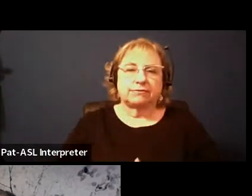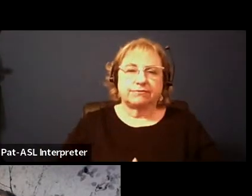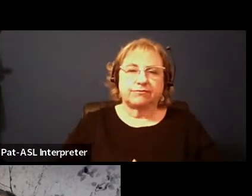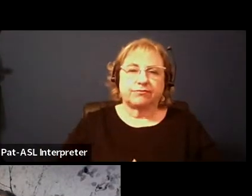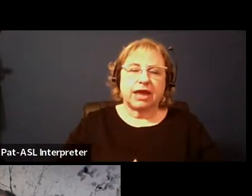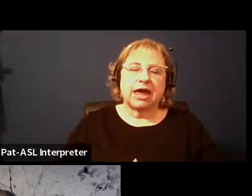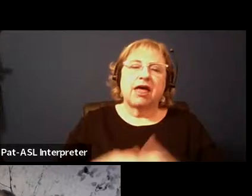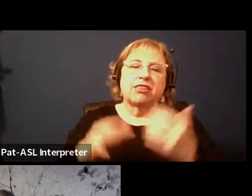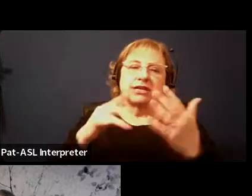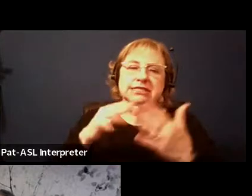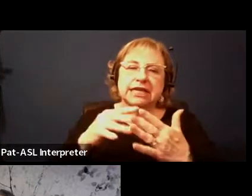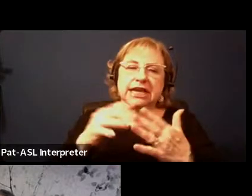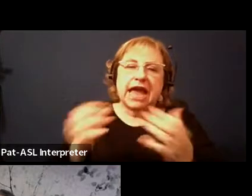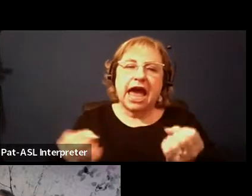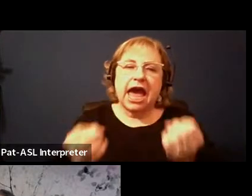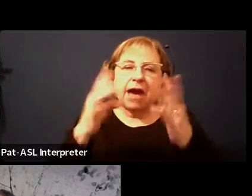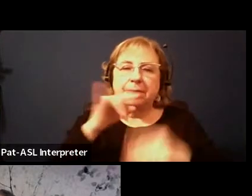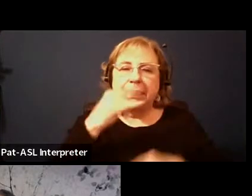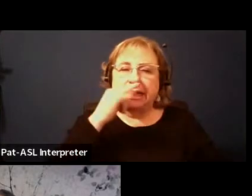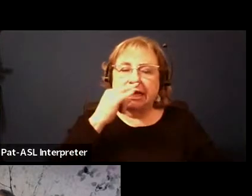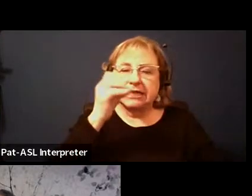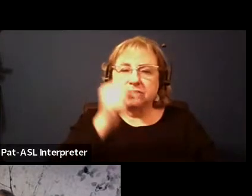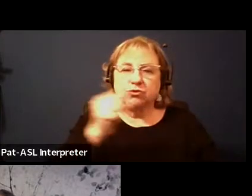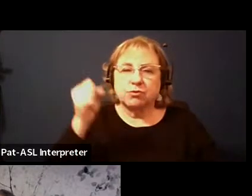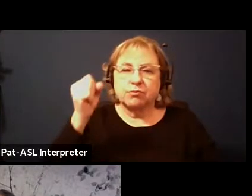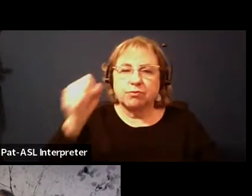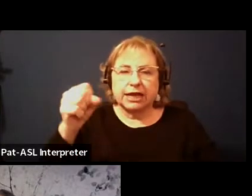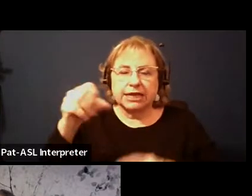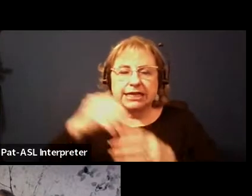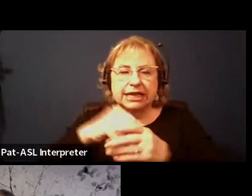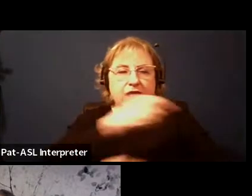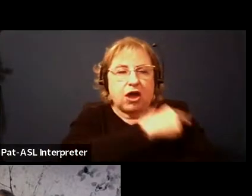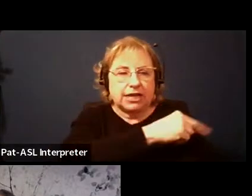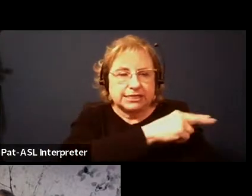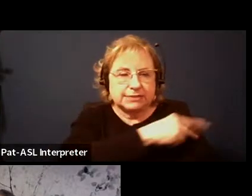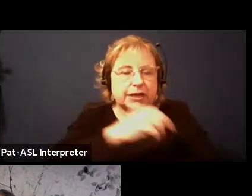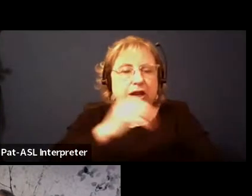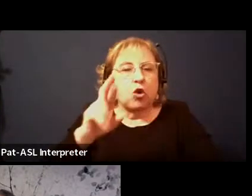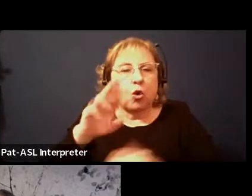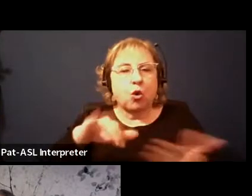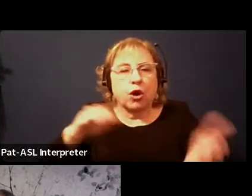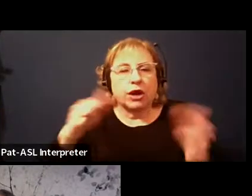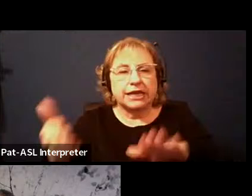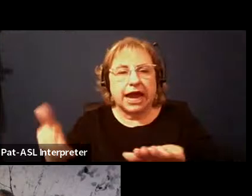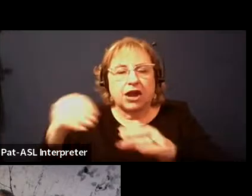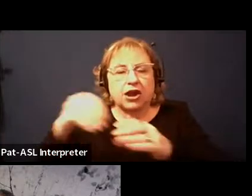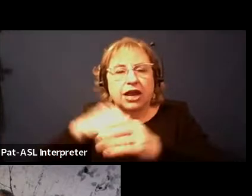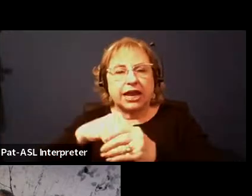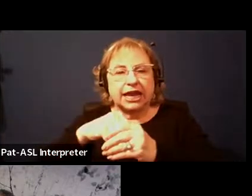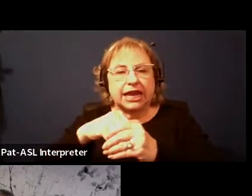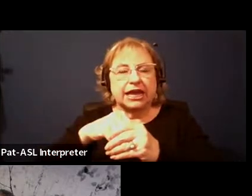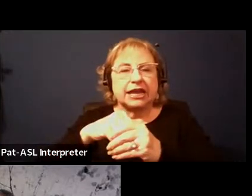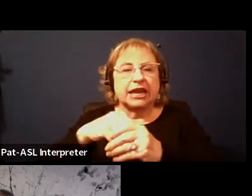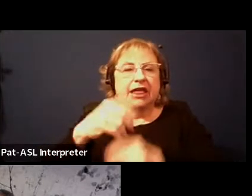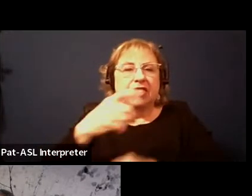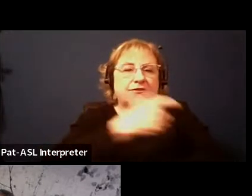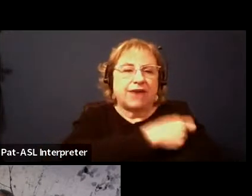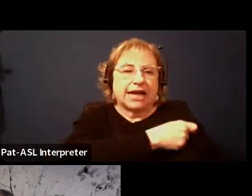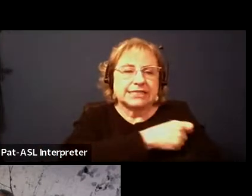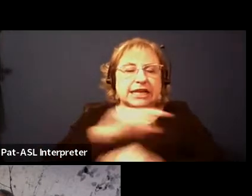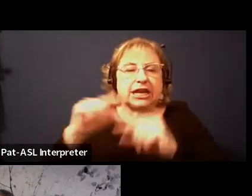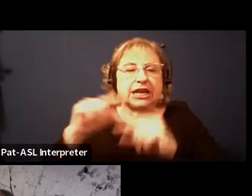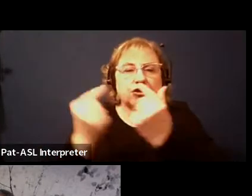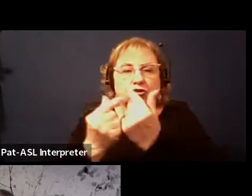study. How many kids were hospitalized or died from COVID in vaccinated group versus placebo group